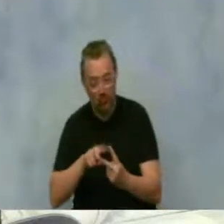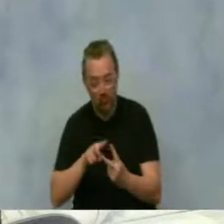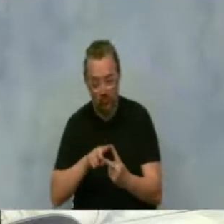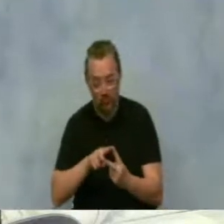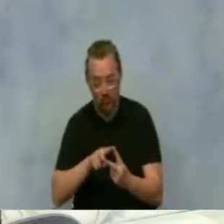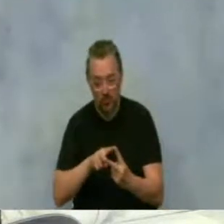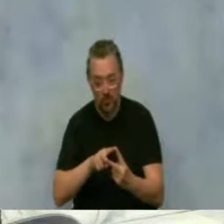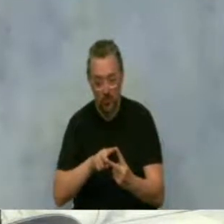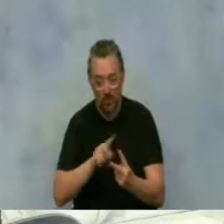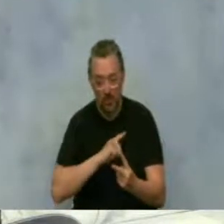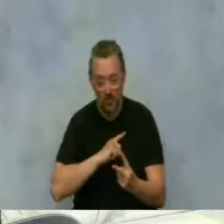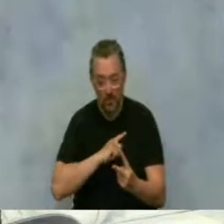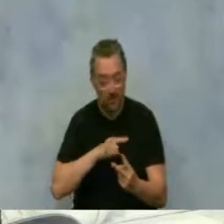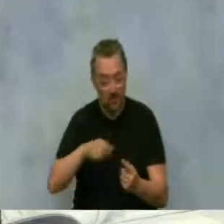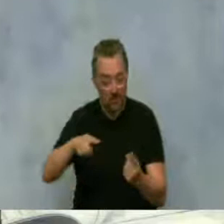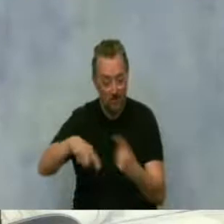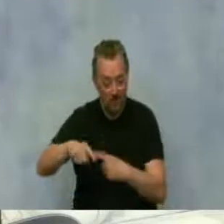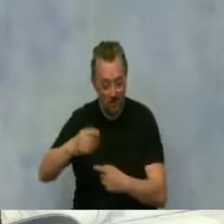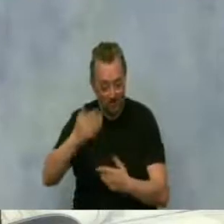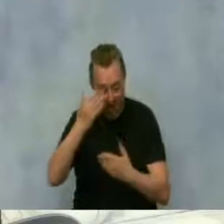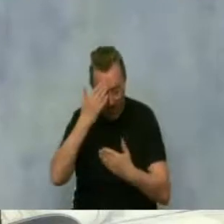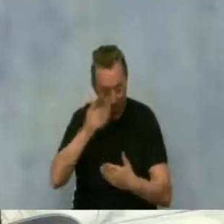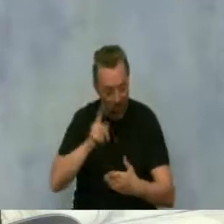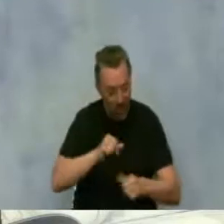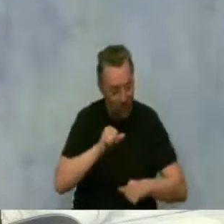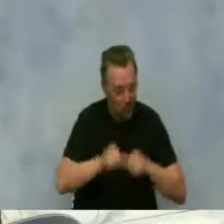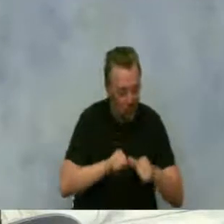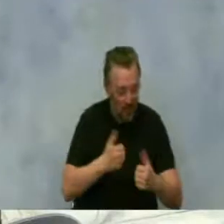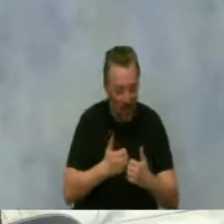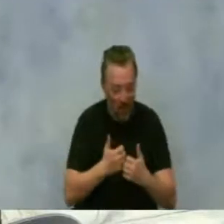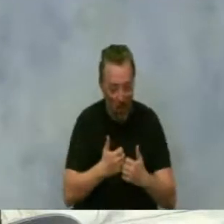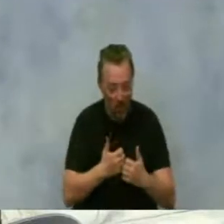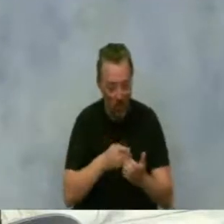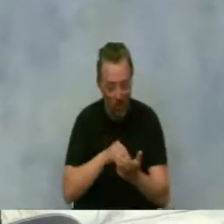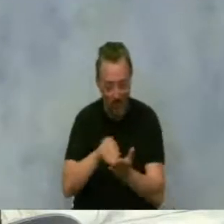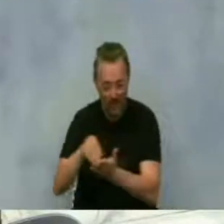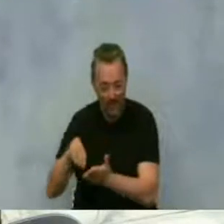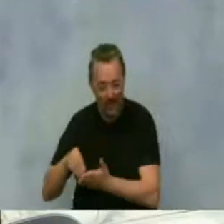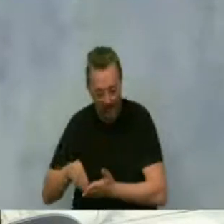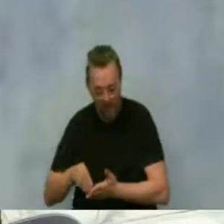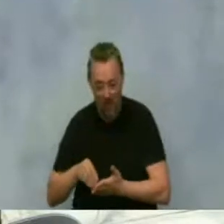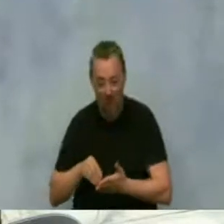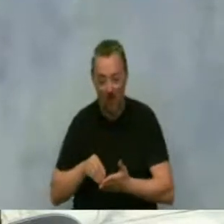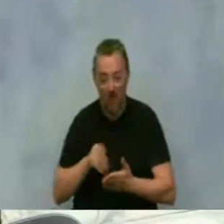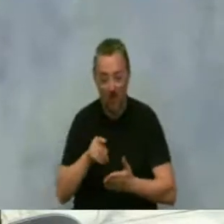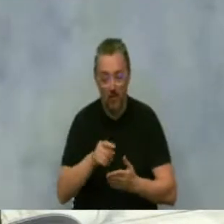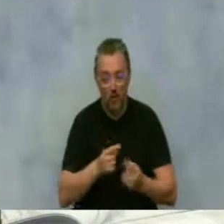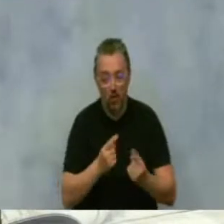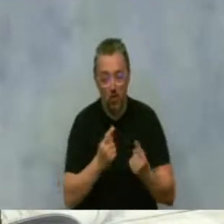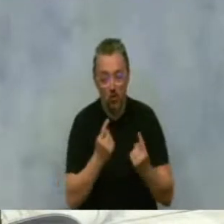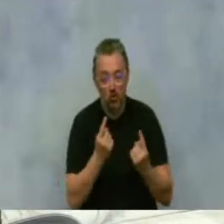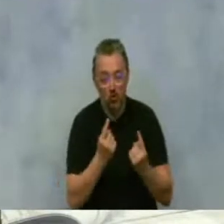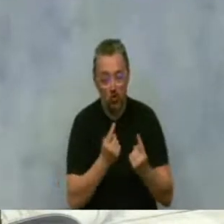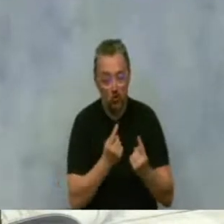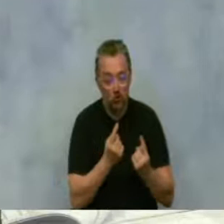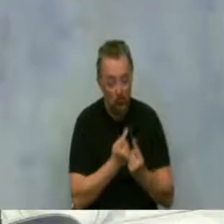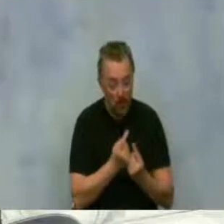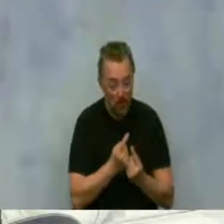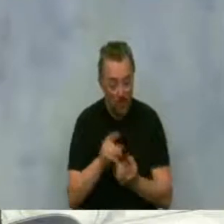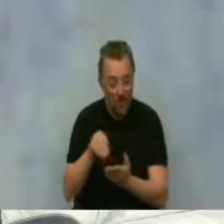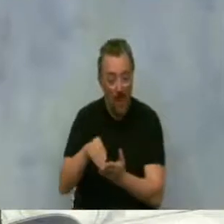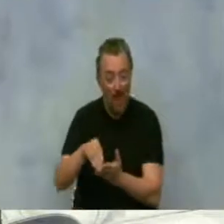not fully aware of the amount and the process for getting that to them. Just now, the utilities are paid to the